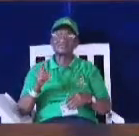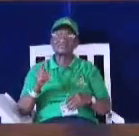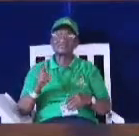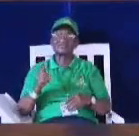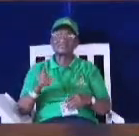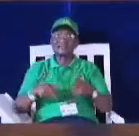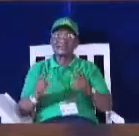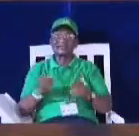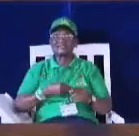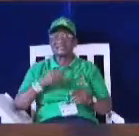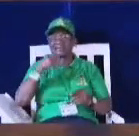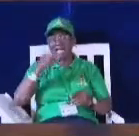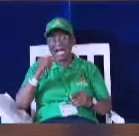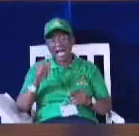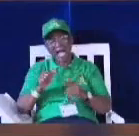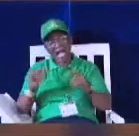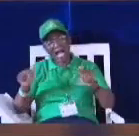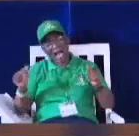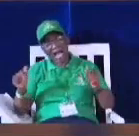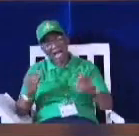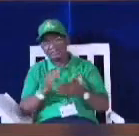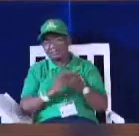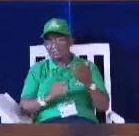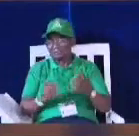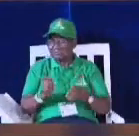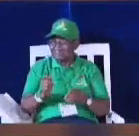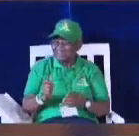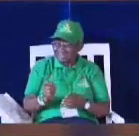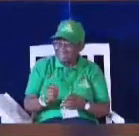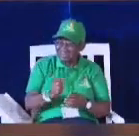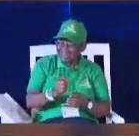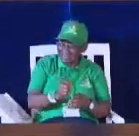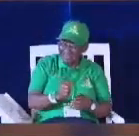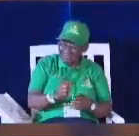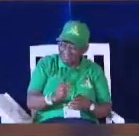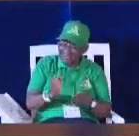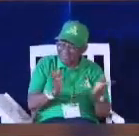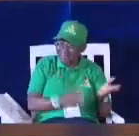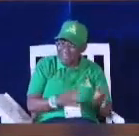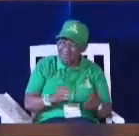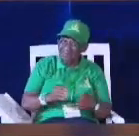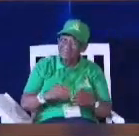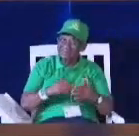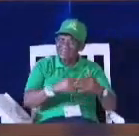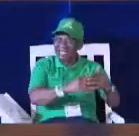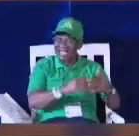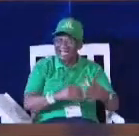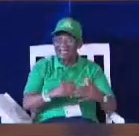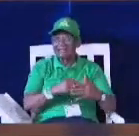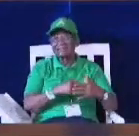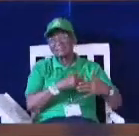But there are some little left behinds.